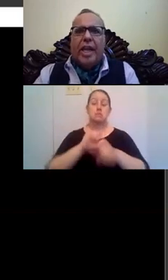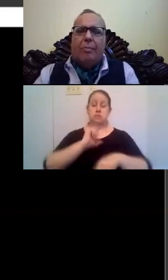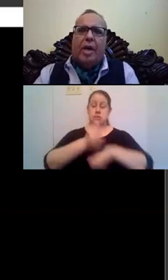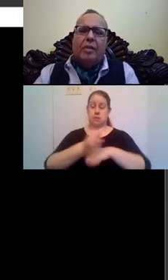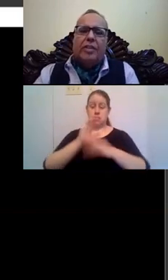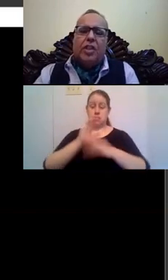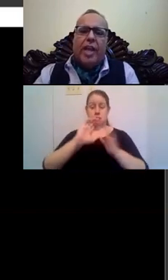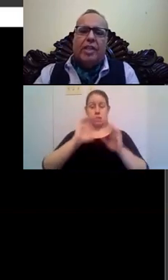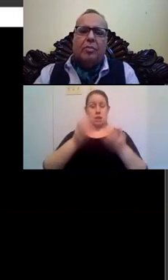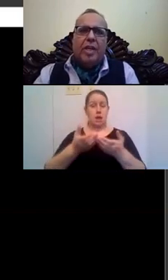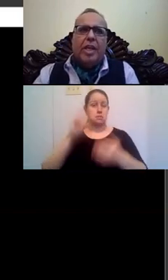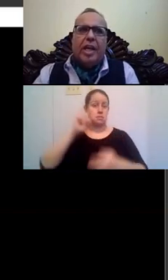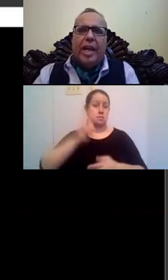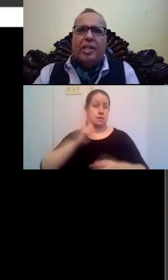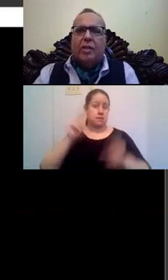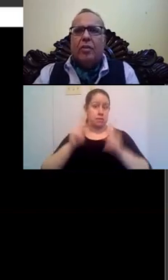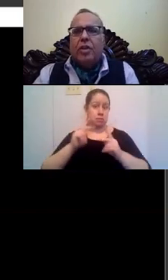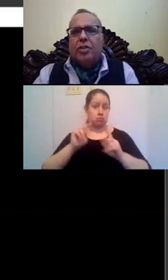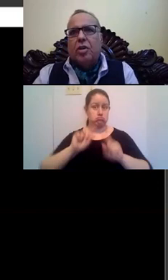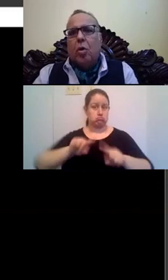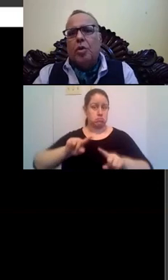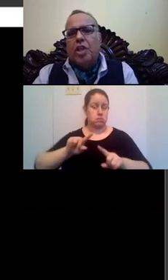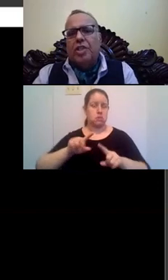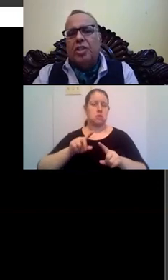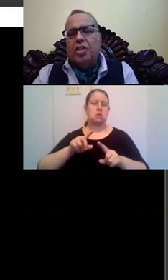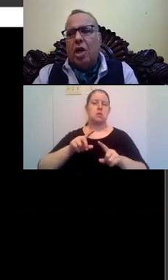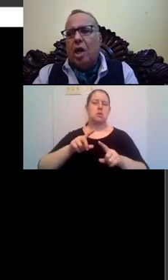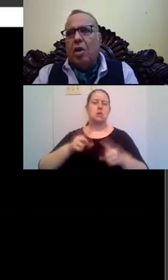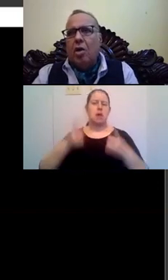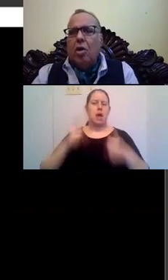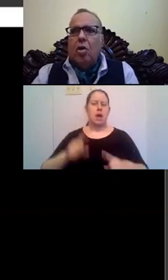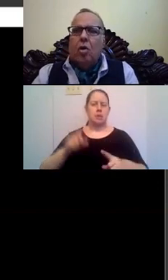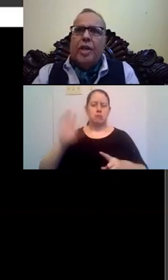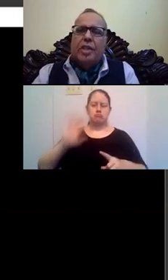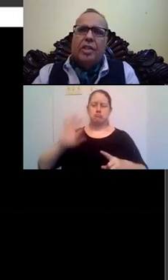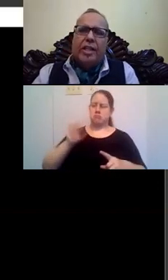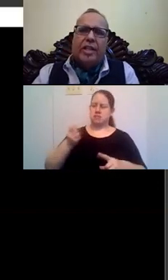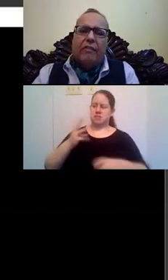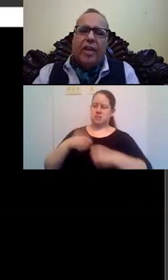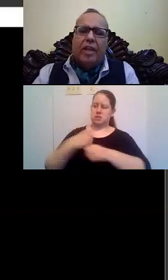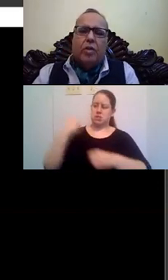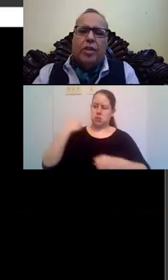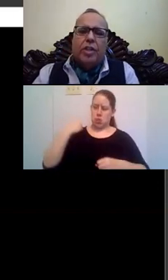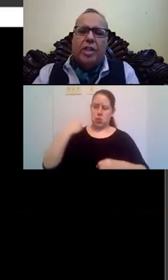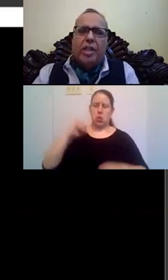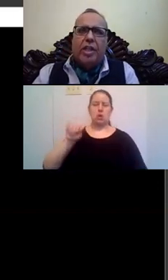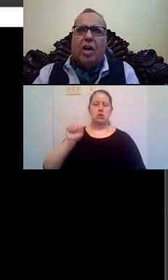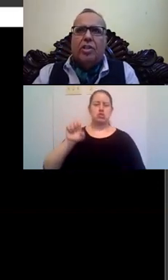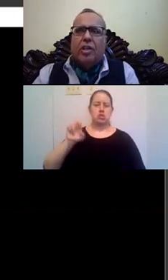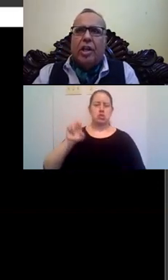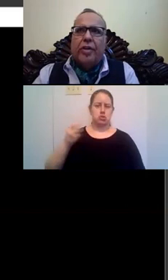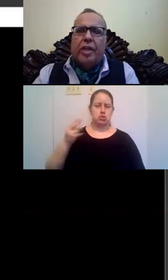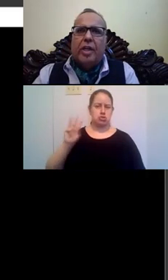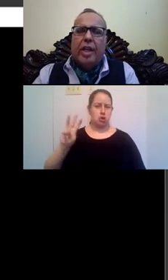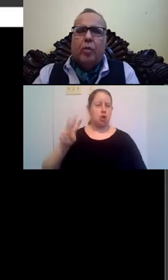really came out of a chance meeting I had several years ago with Jason Shaw, who is a deaf electrician in the